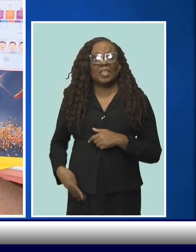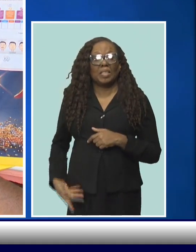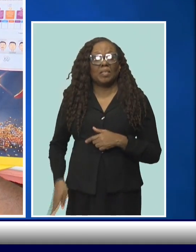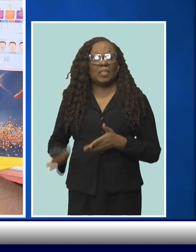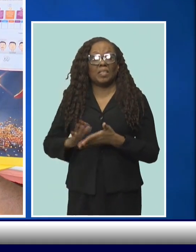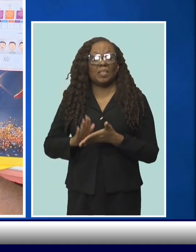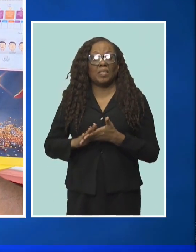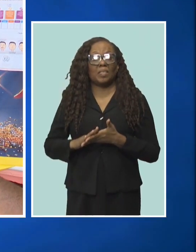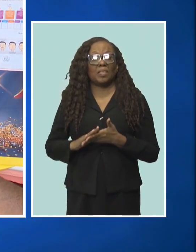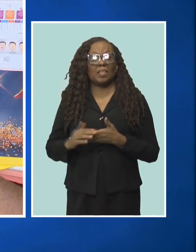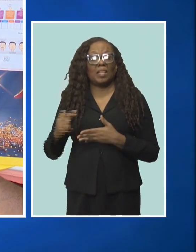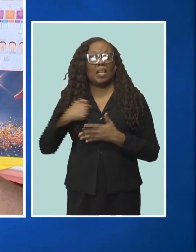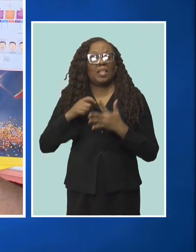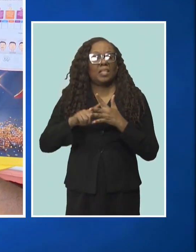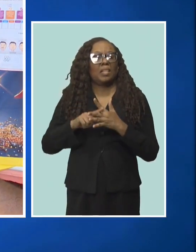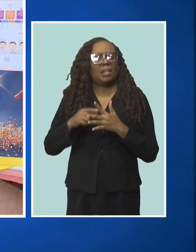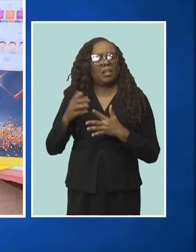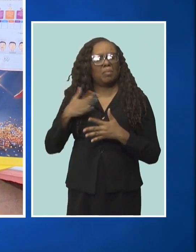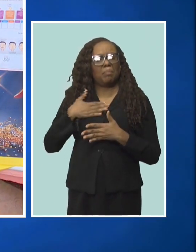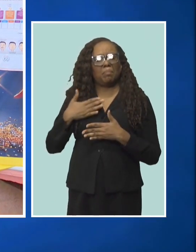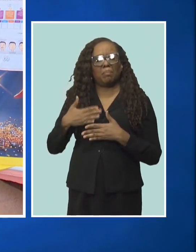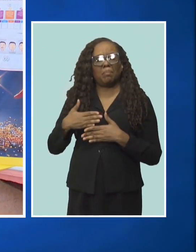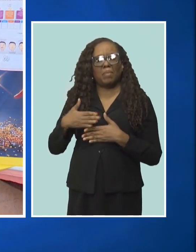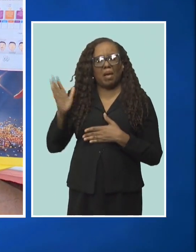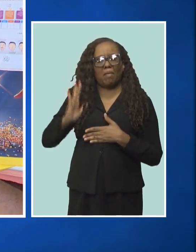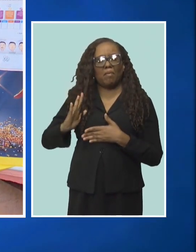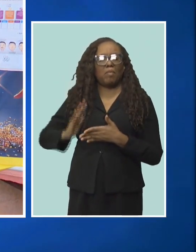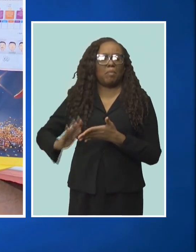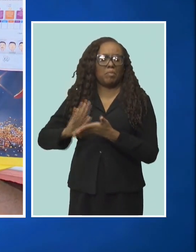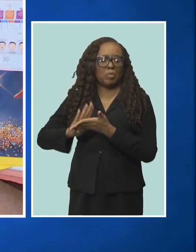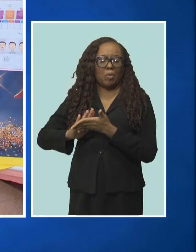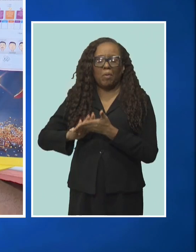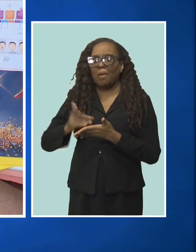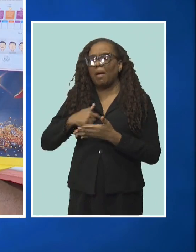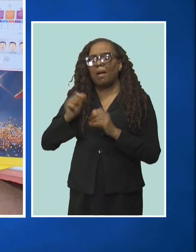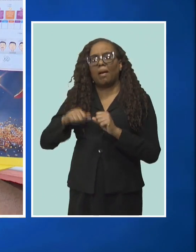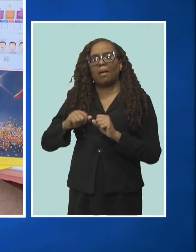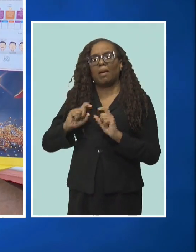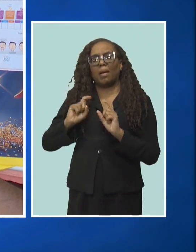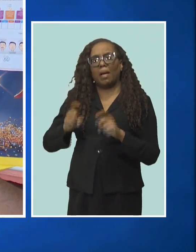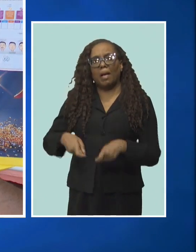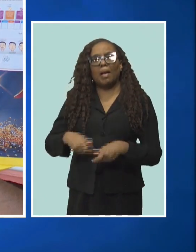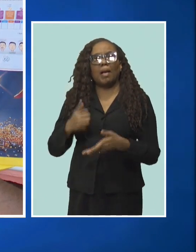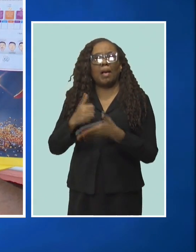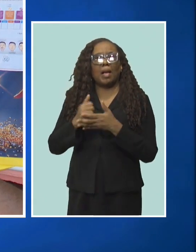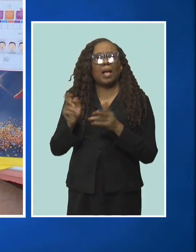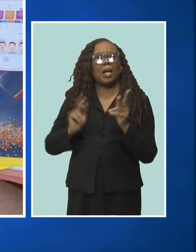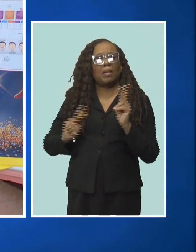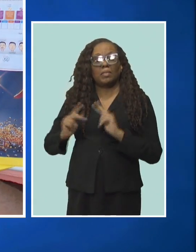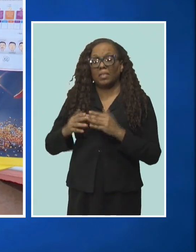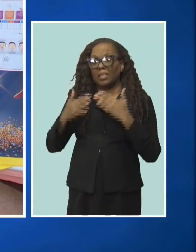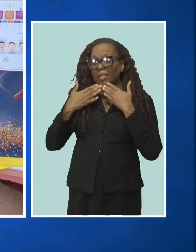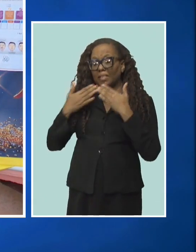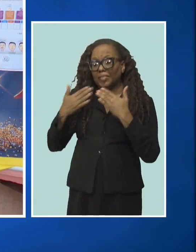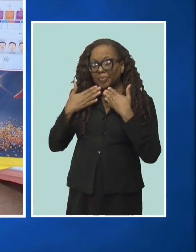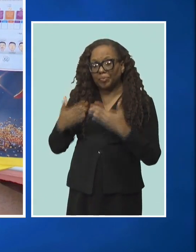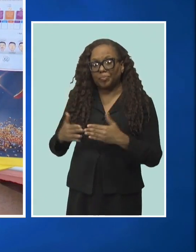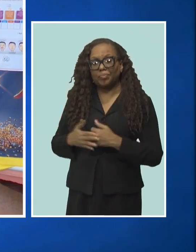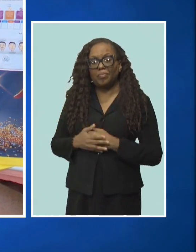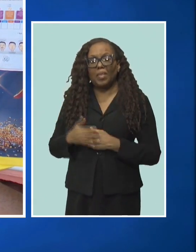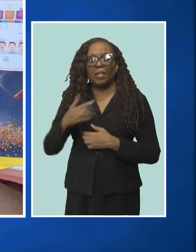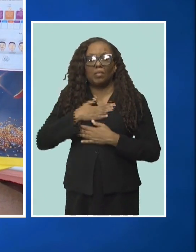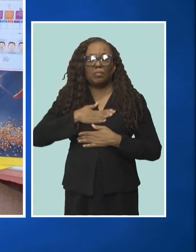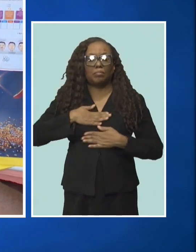where I started my journey, and I feel good to know that I can give back to those in need from my old school. So thank you so much, and